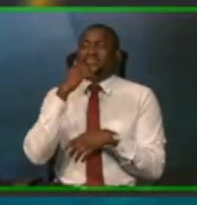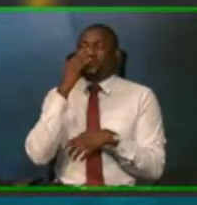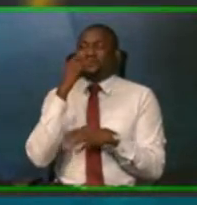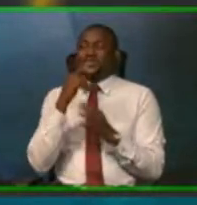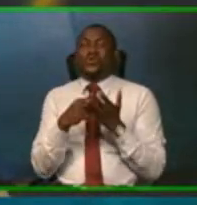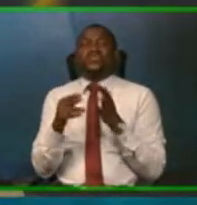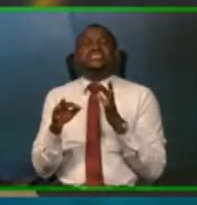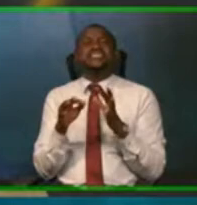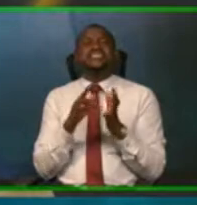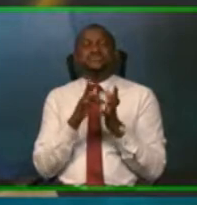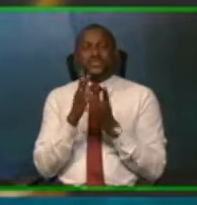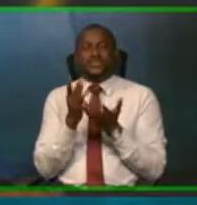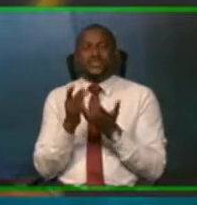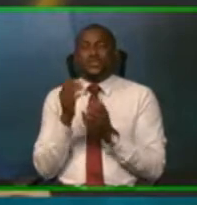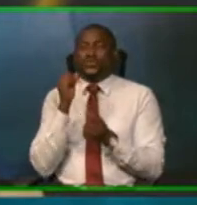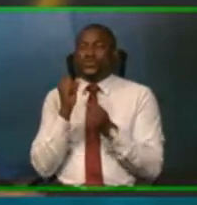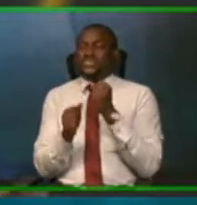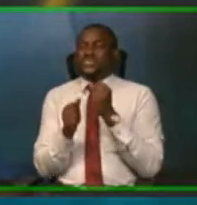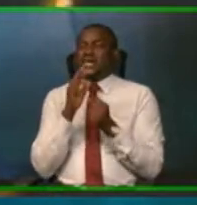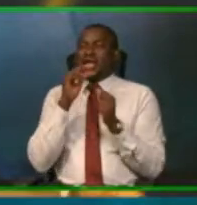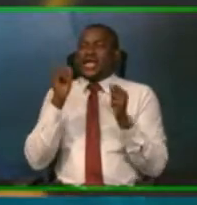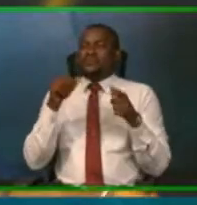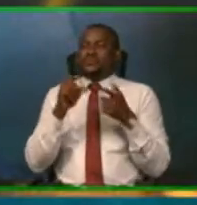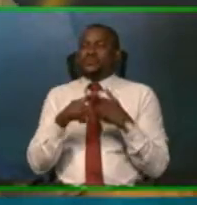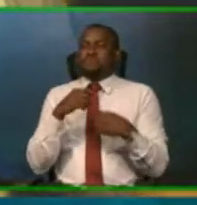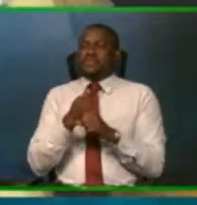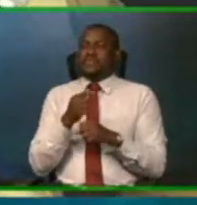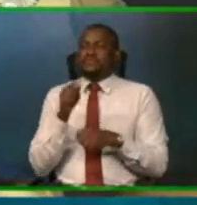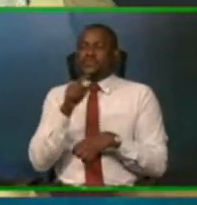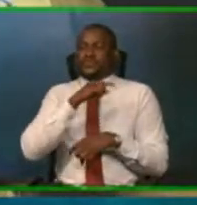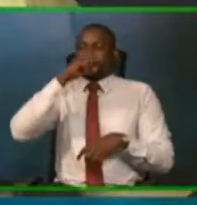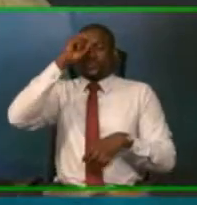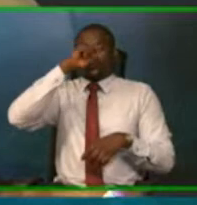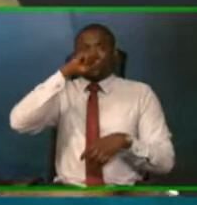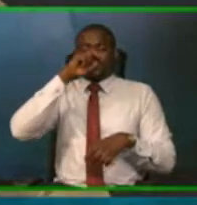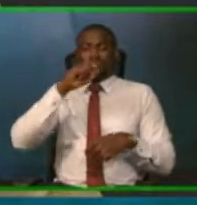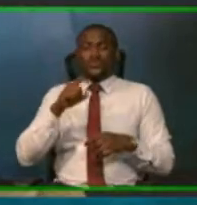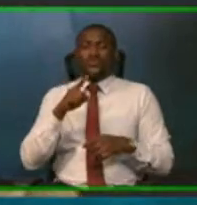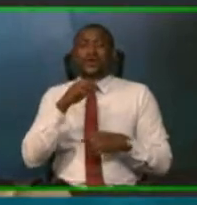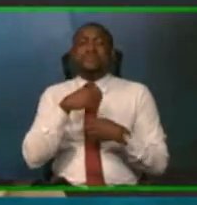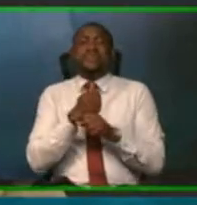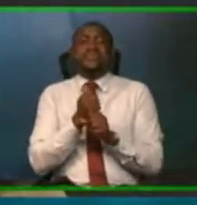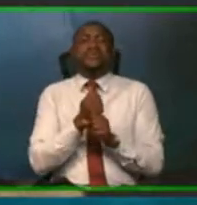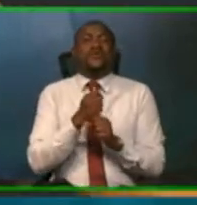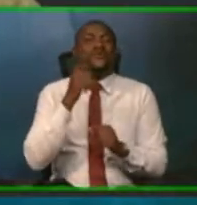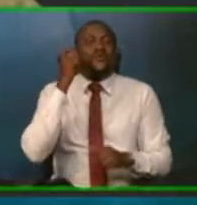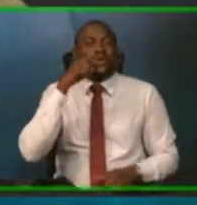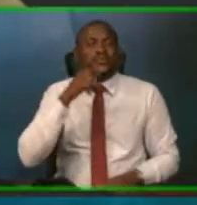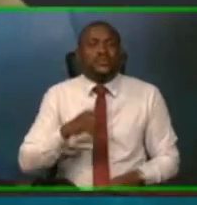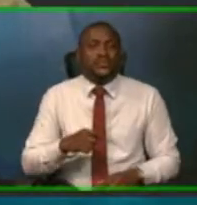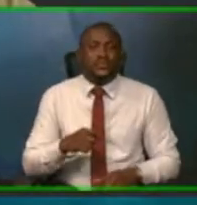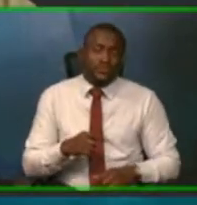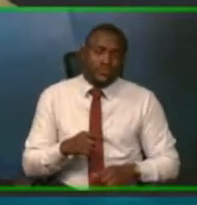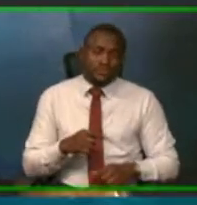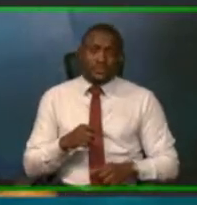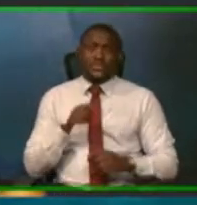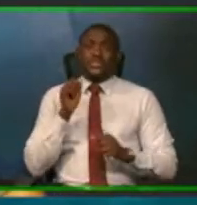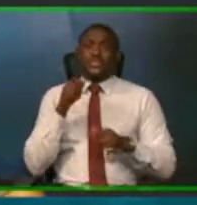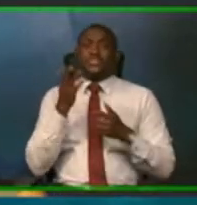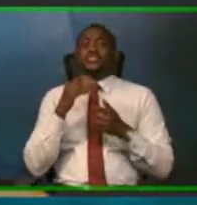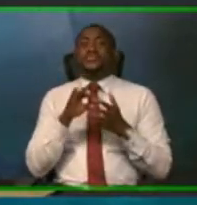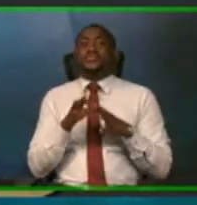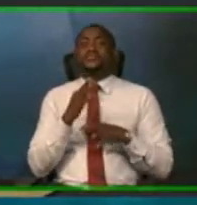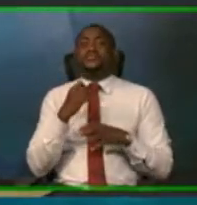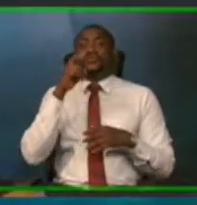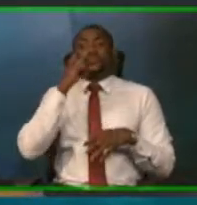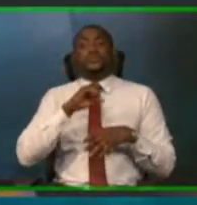holy scriptures, which are able to make thee wise. You are made wise. Yes, there is the spirit of wisdom